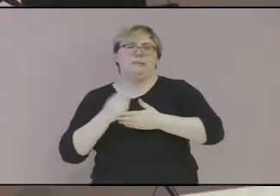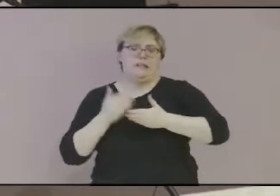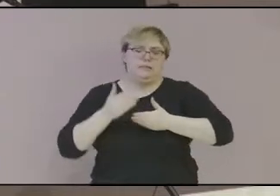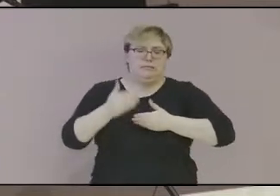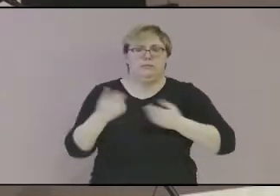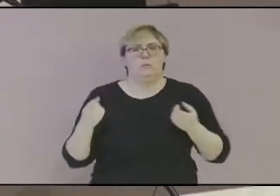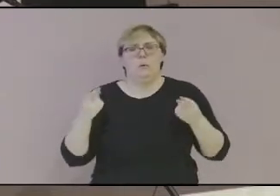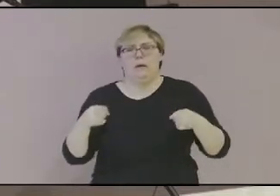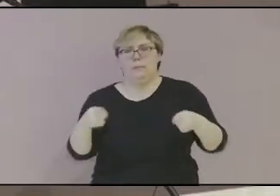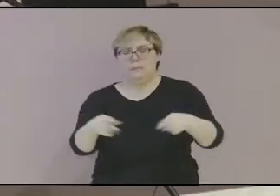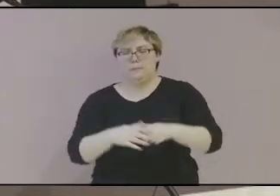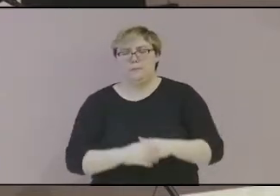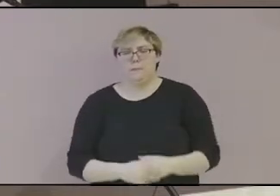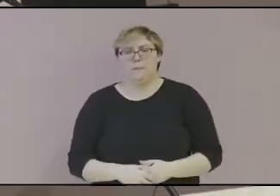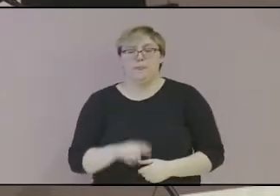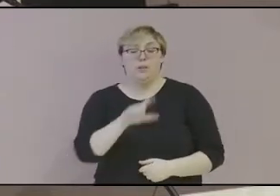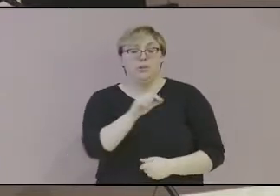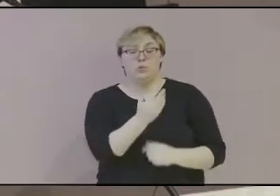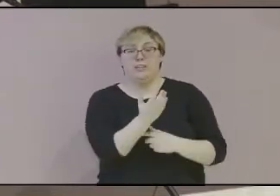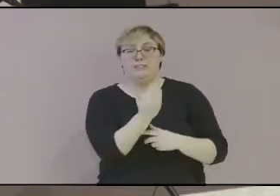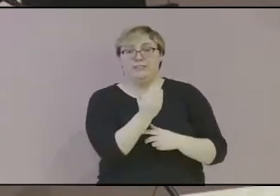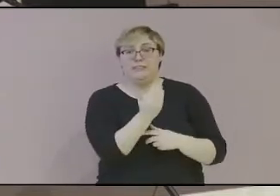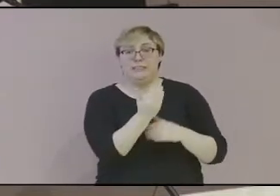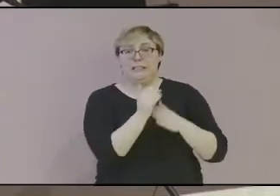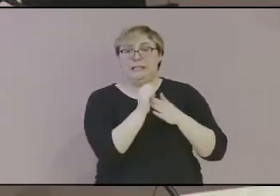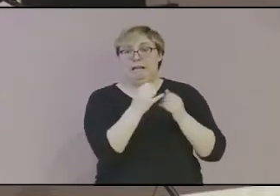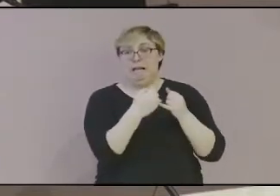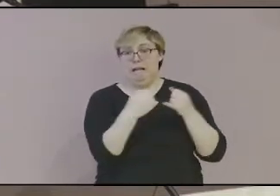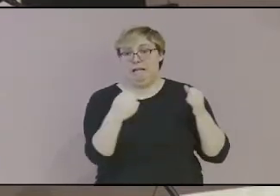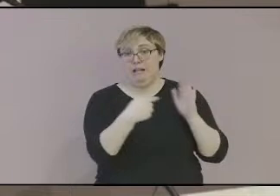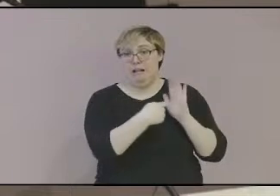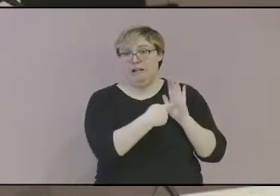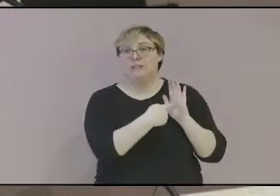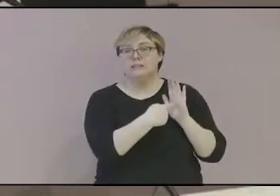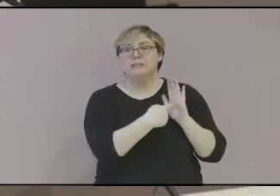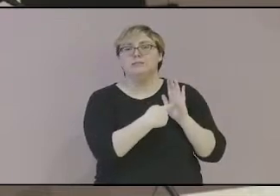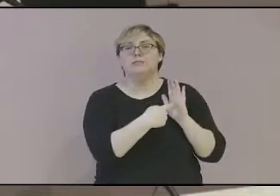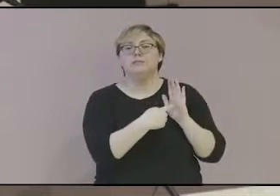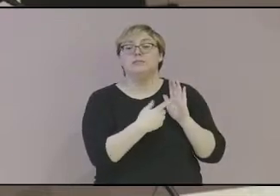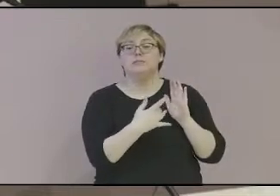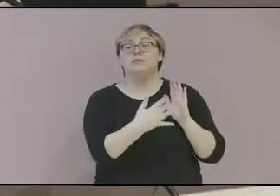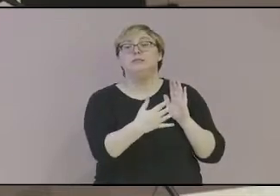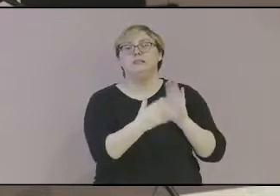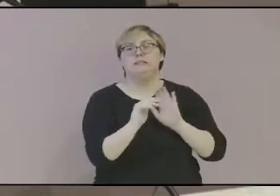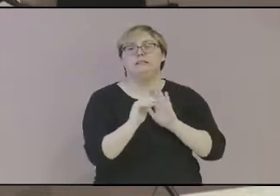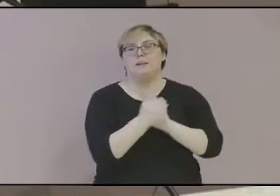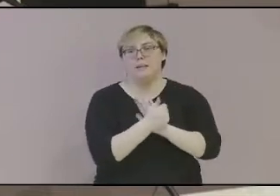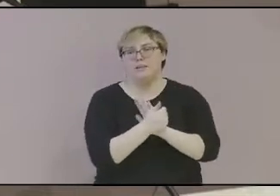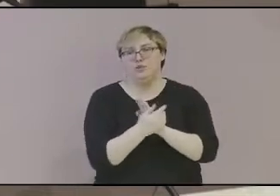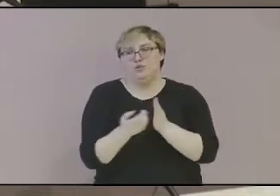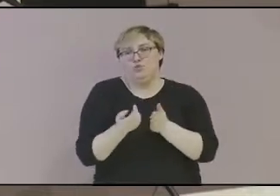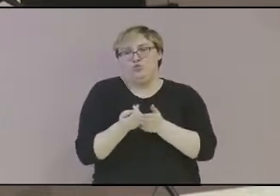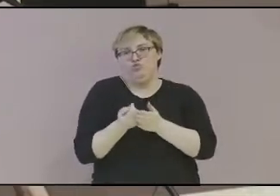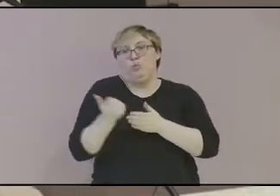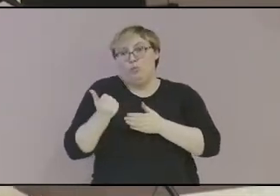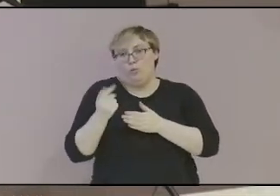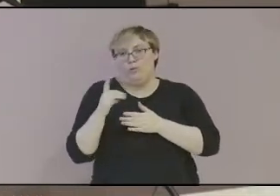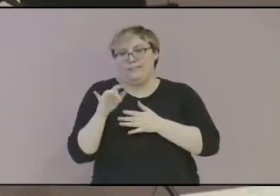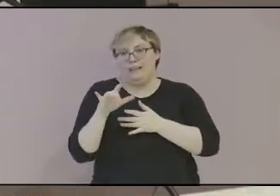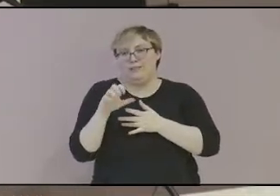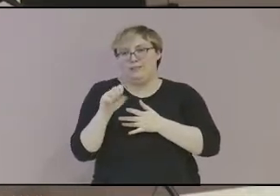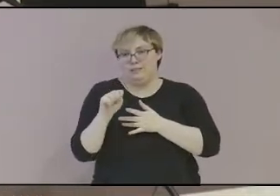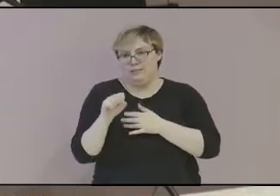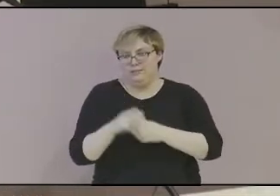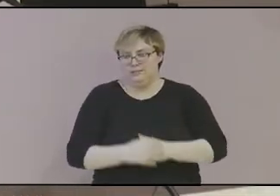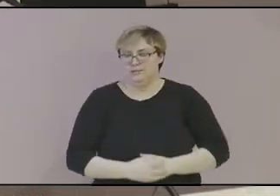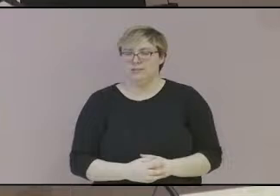2015 guidelines were amended to remove dialysis as an exclusion criterion. So after the exclusion criteria,